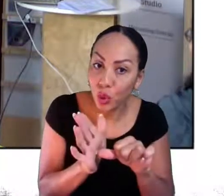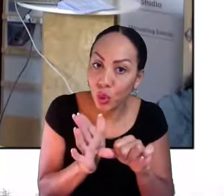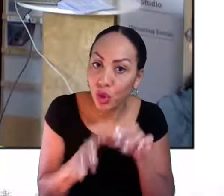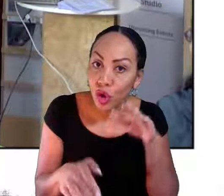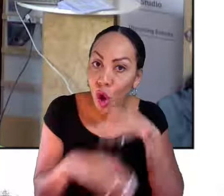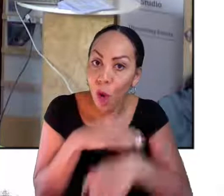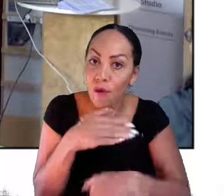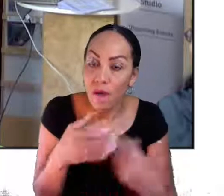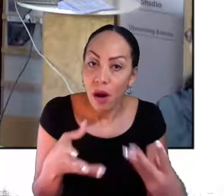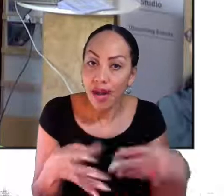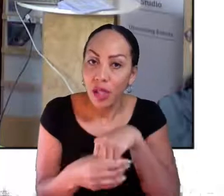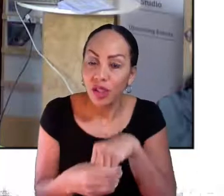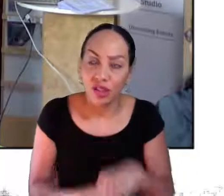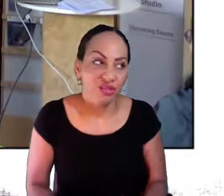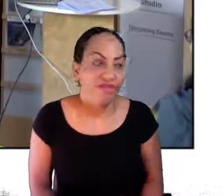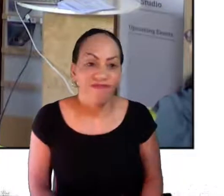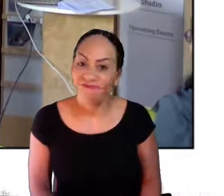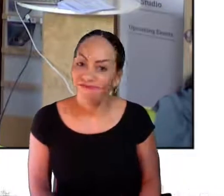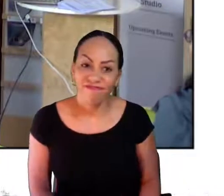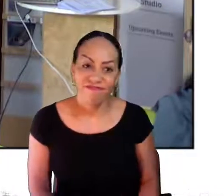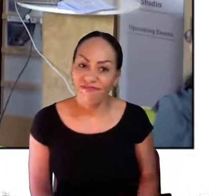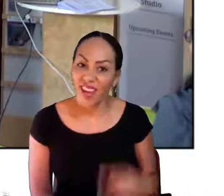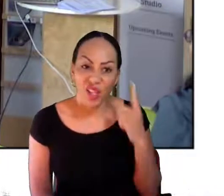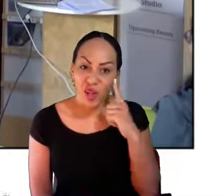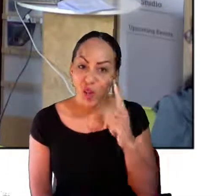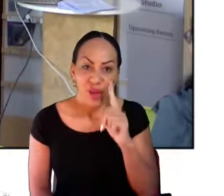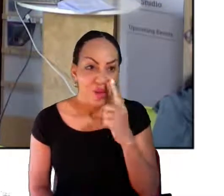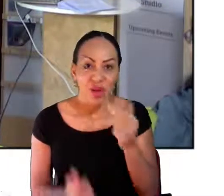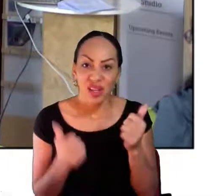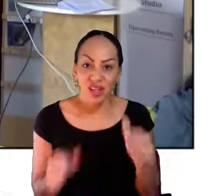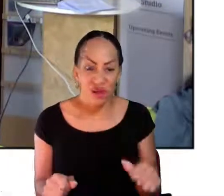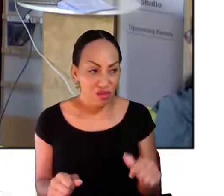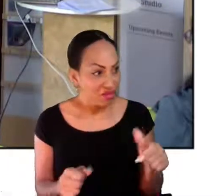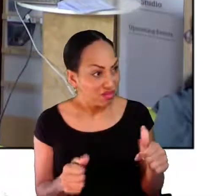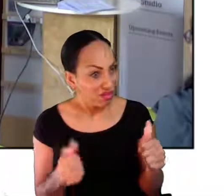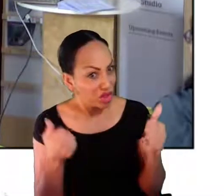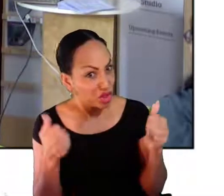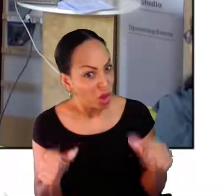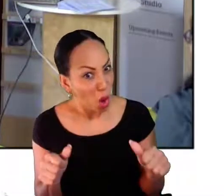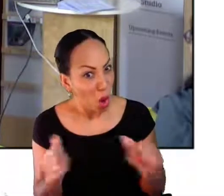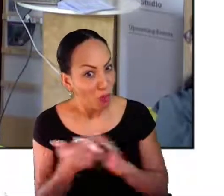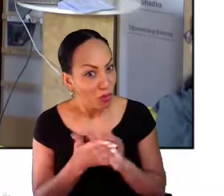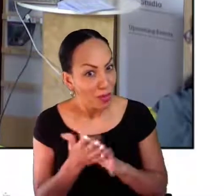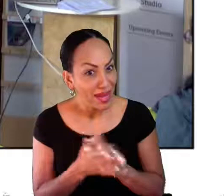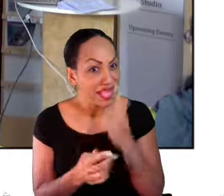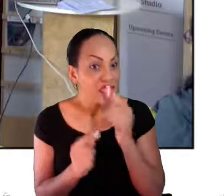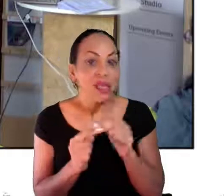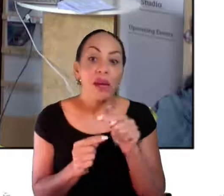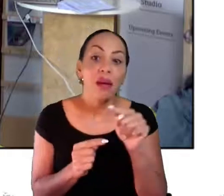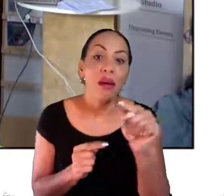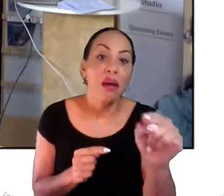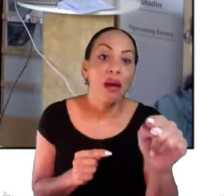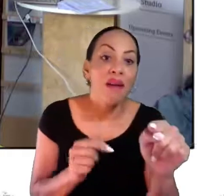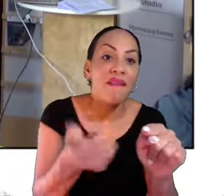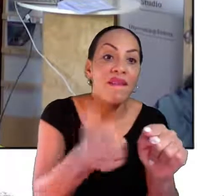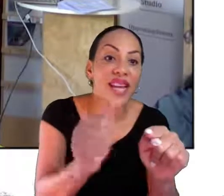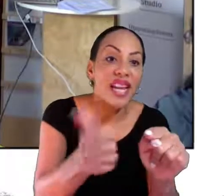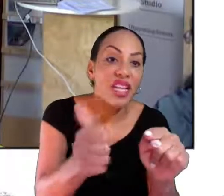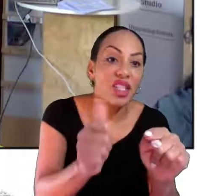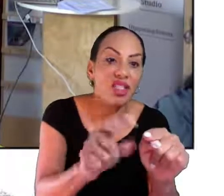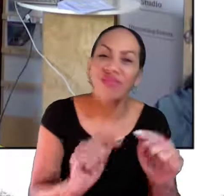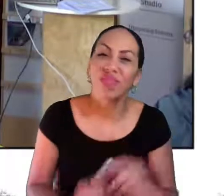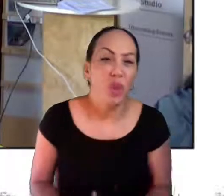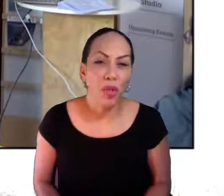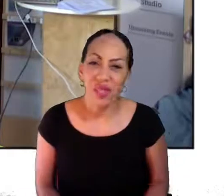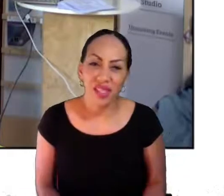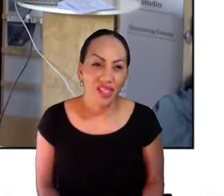I think talking about solving it suggests that there's an end point to this work, and I don't think there ever is. In the same way that what Radical was shifted from, you know,